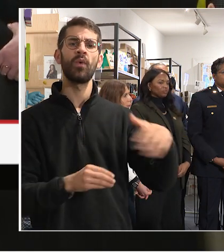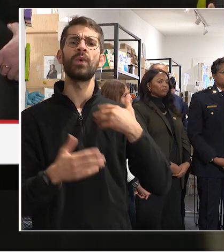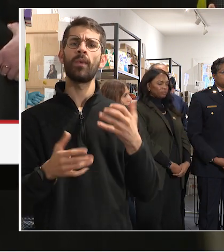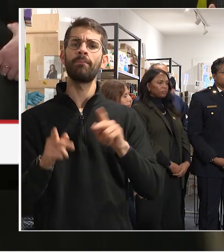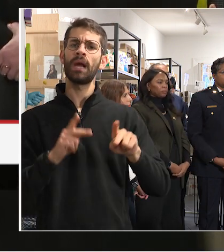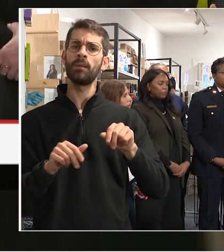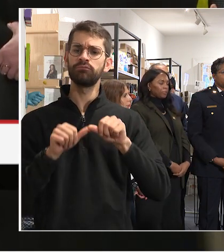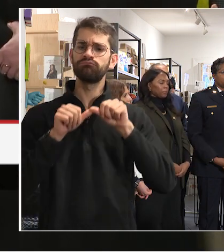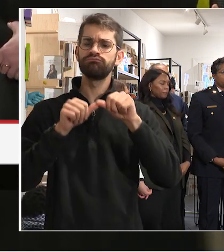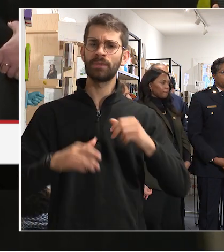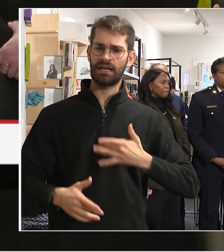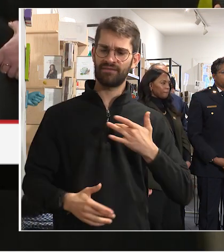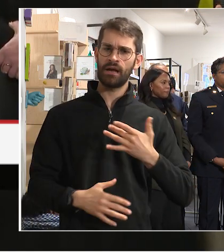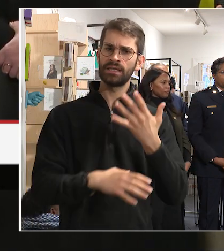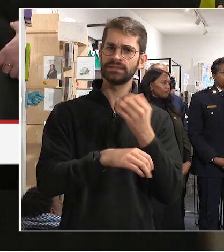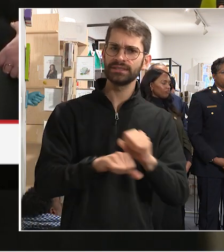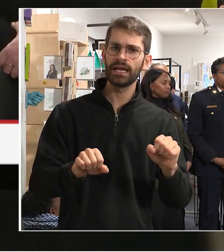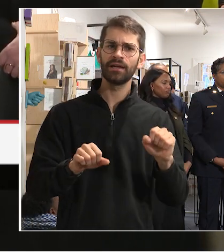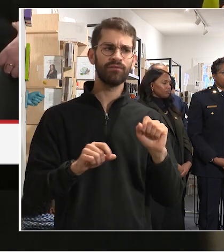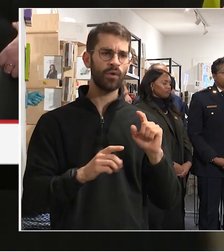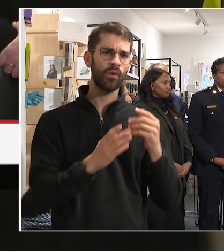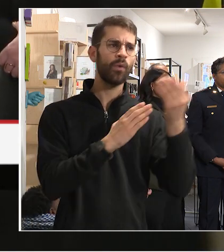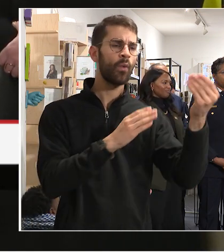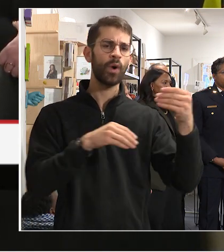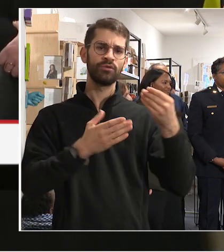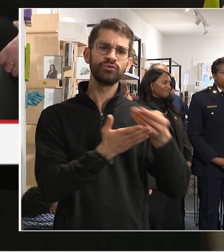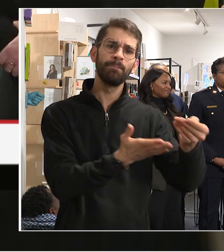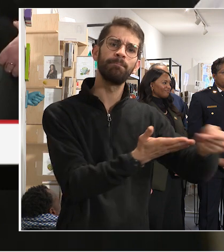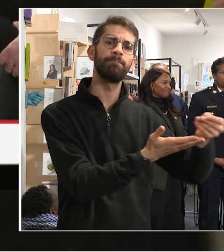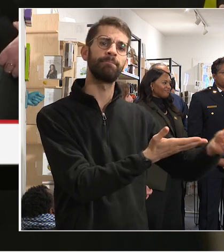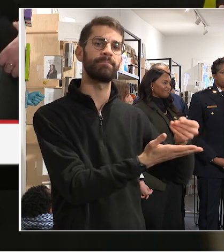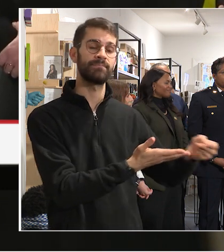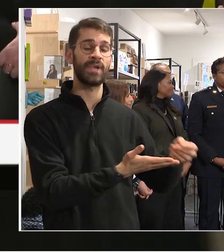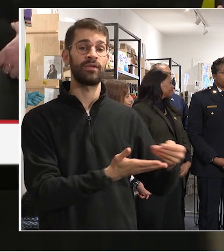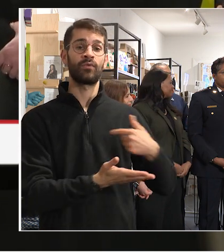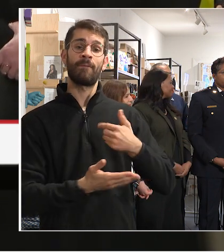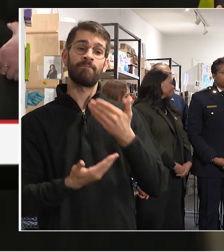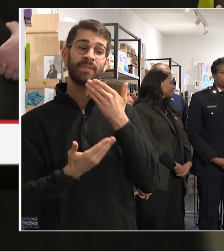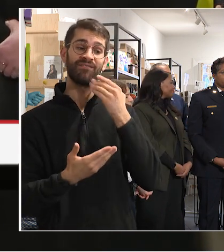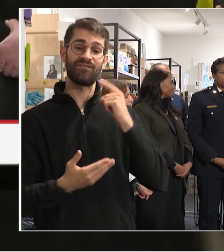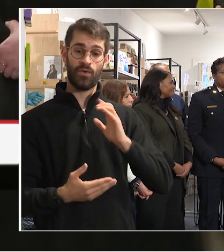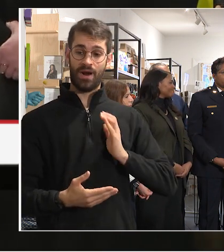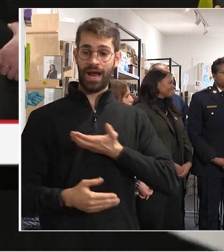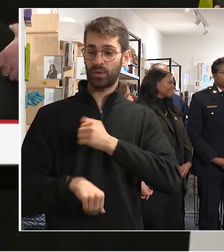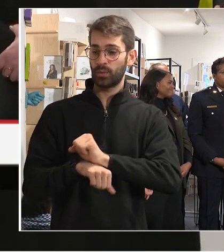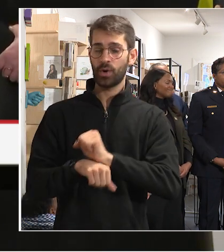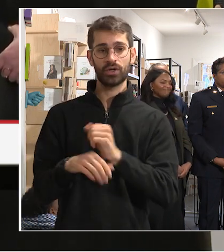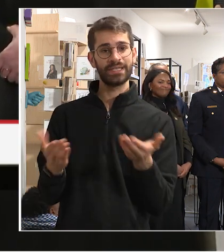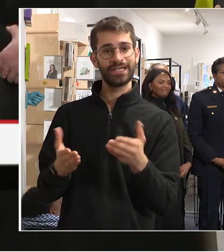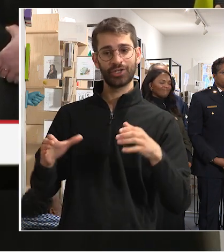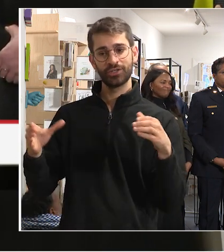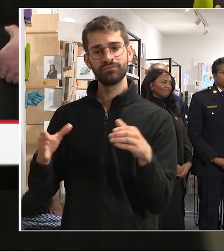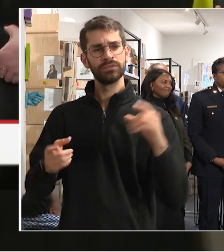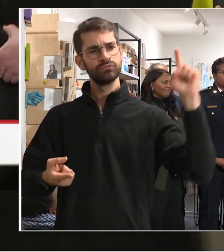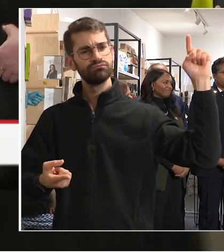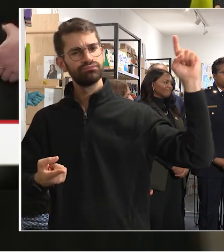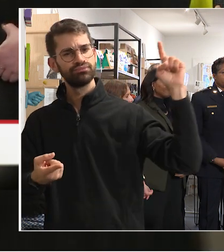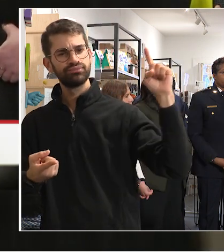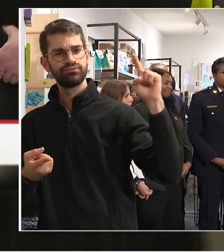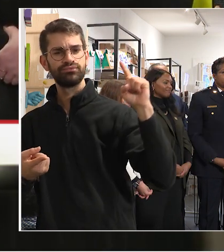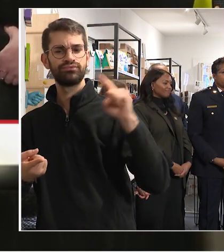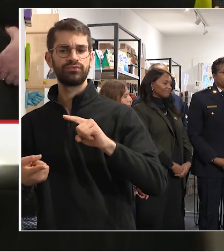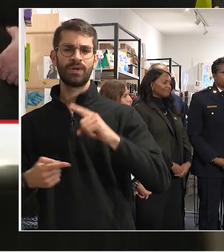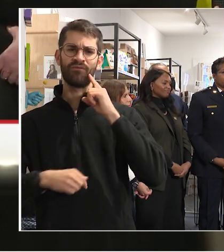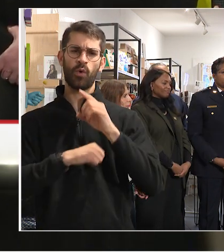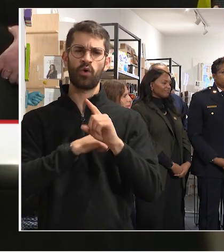safe and be safe as they shop. And I'm very thankful for the work we've done as a community to drive down crime in